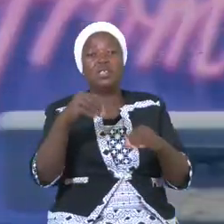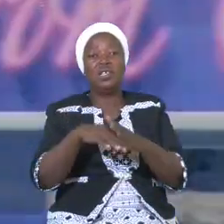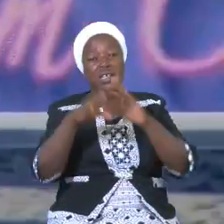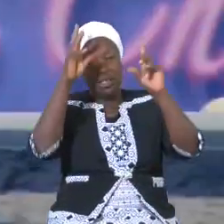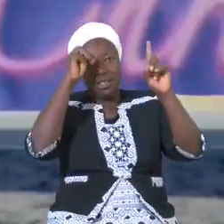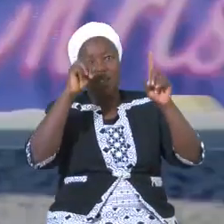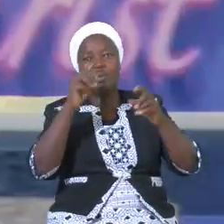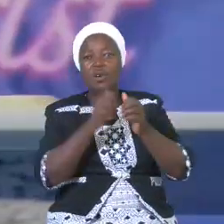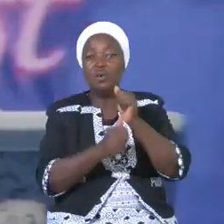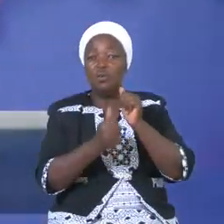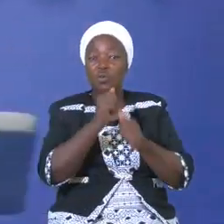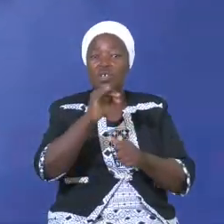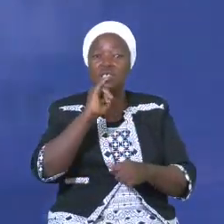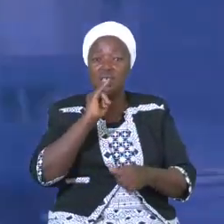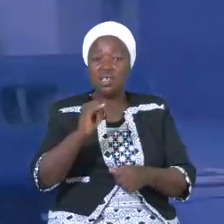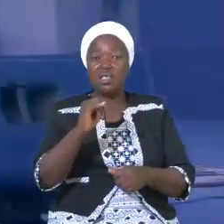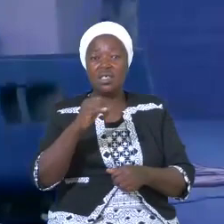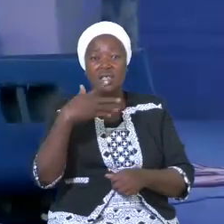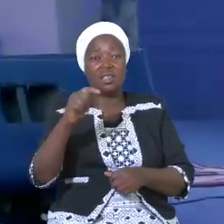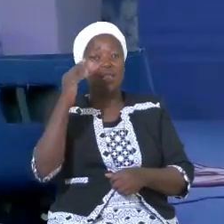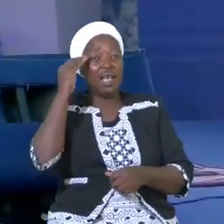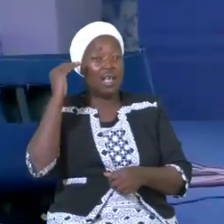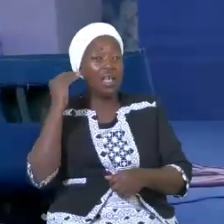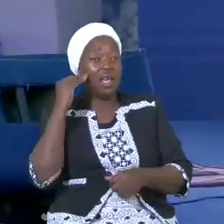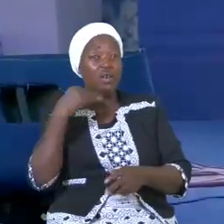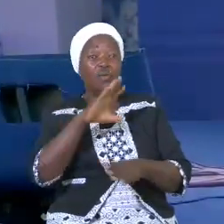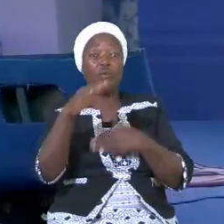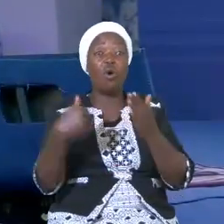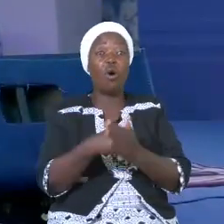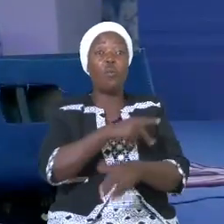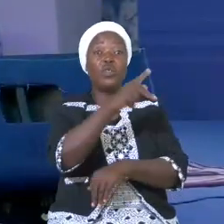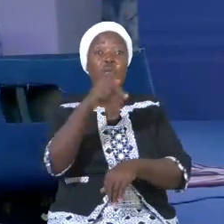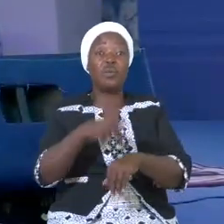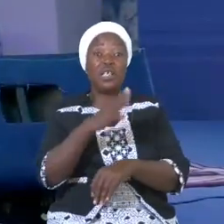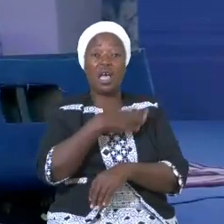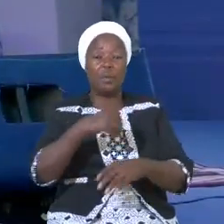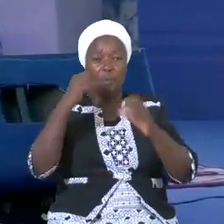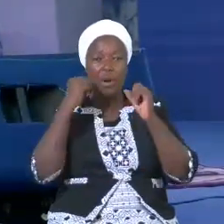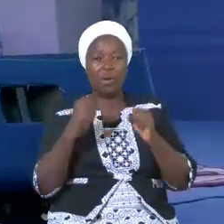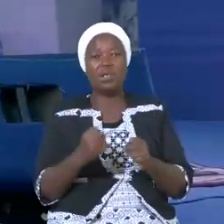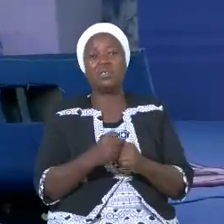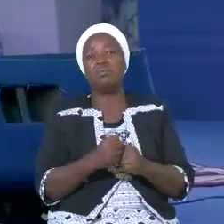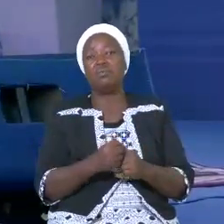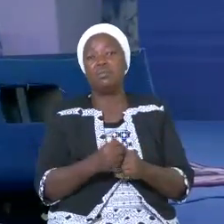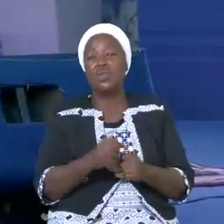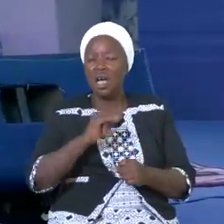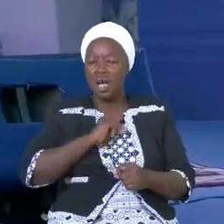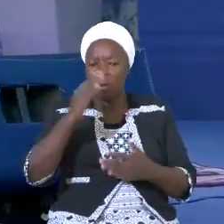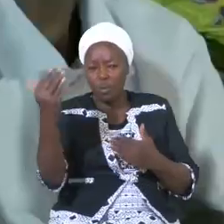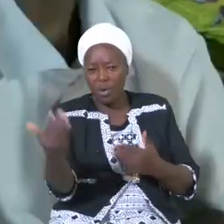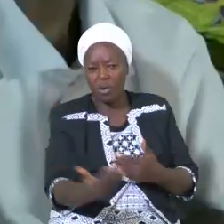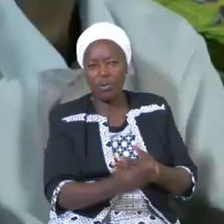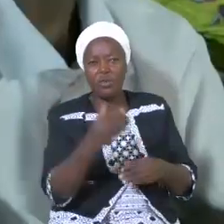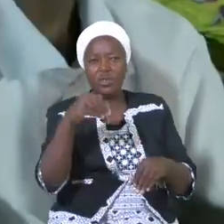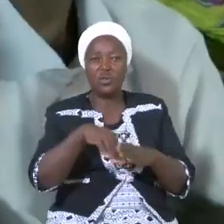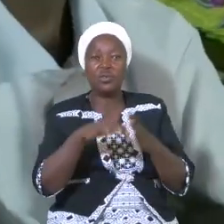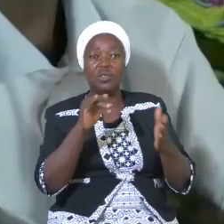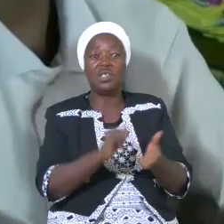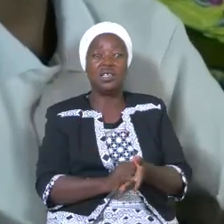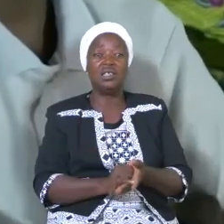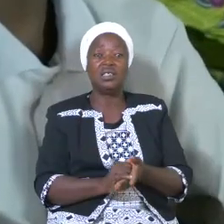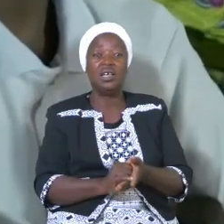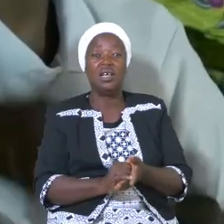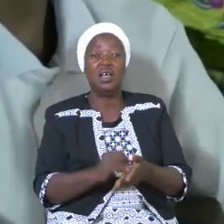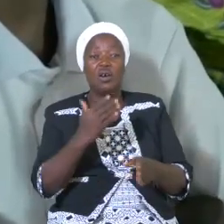which is the head of all principality and power i welcome you to that completeness today